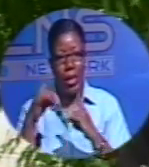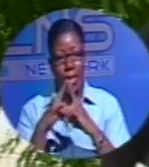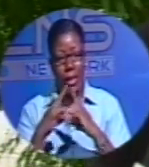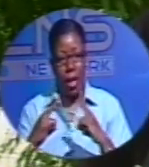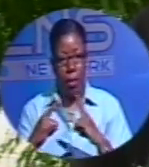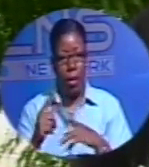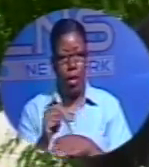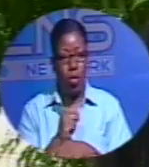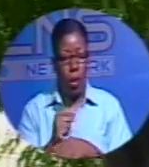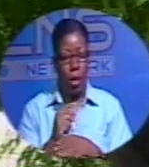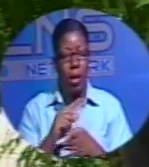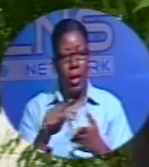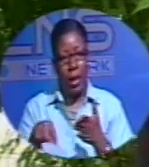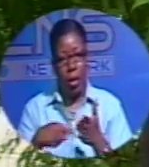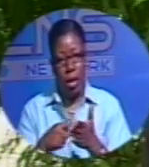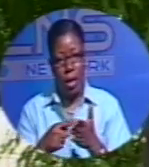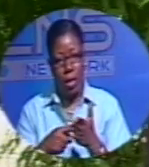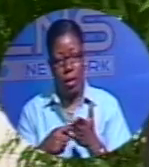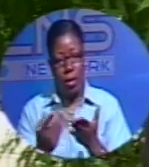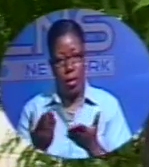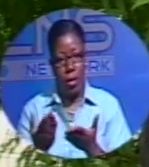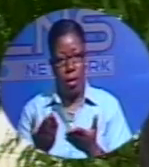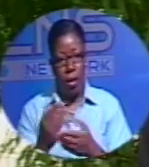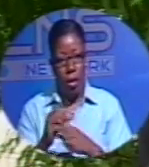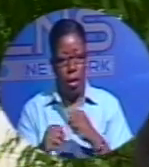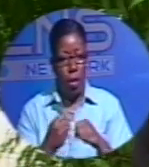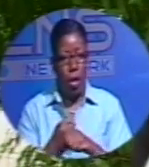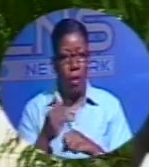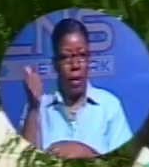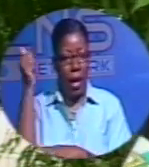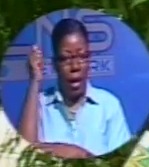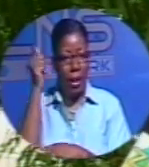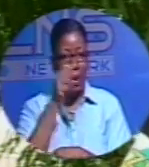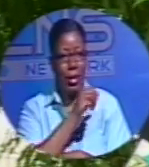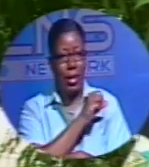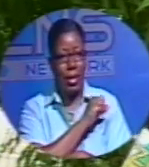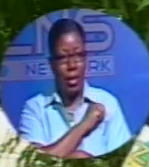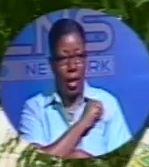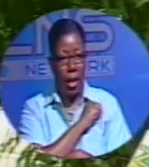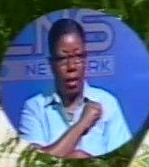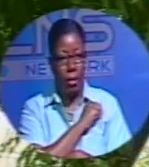Francis. This year we have coming Allen Stein. And if you were to go on to